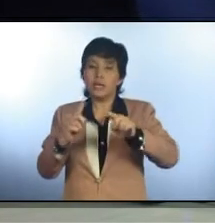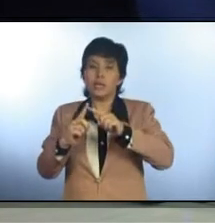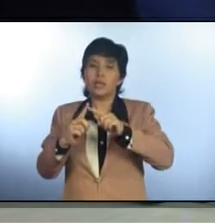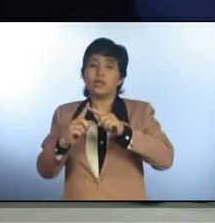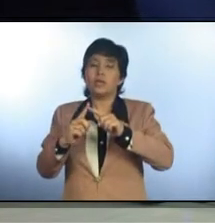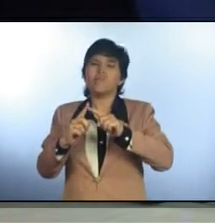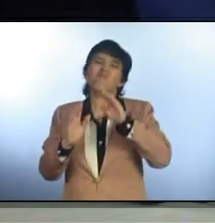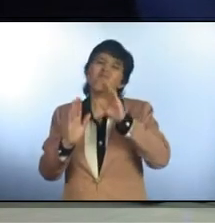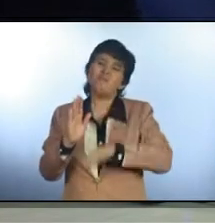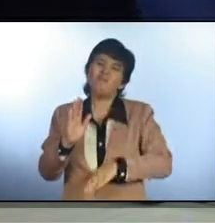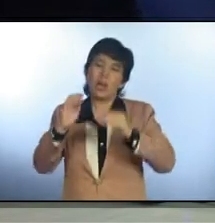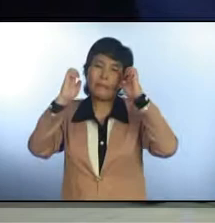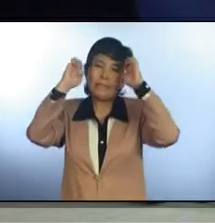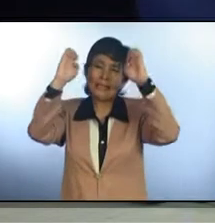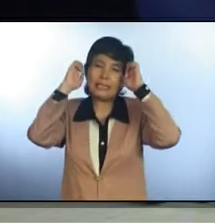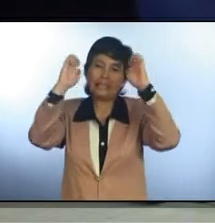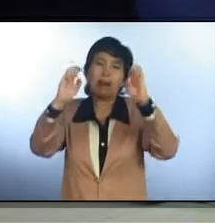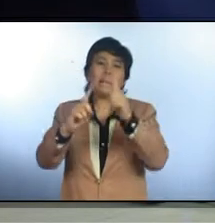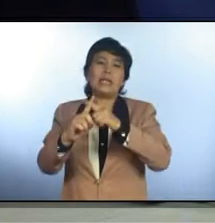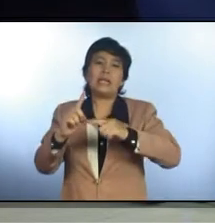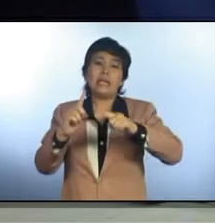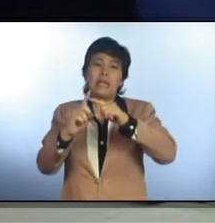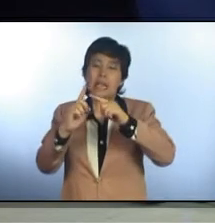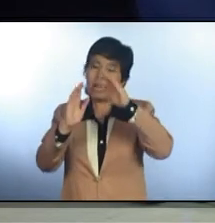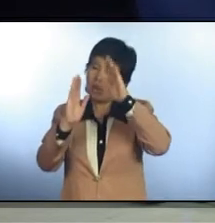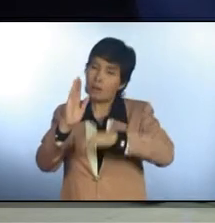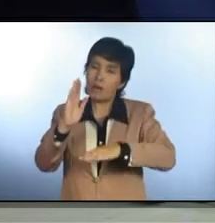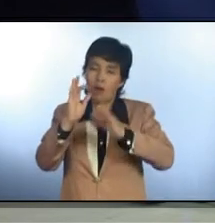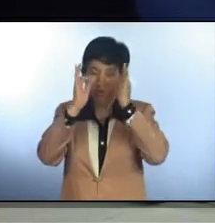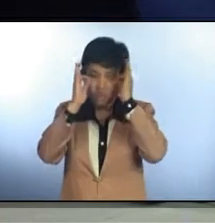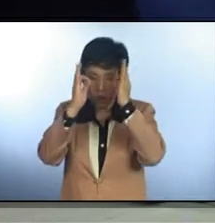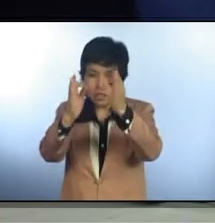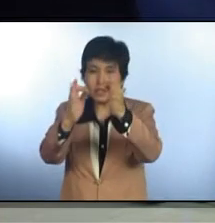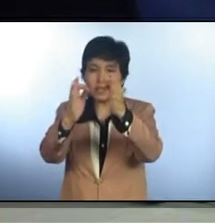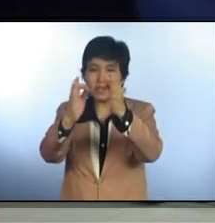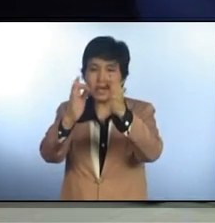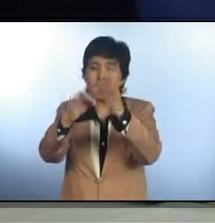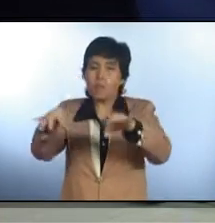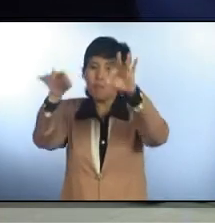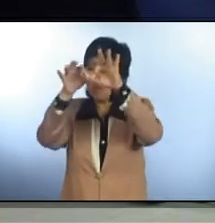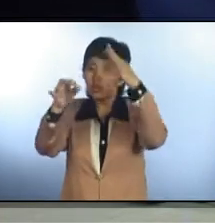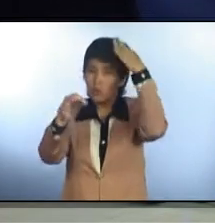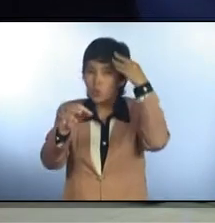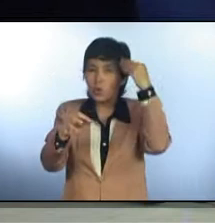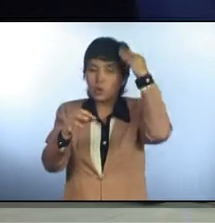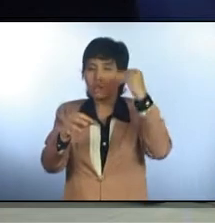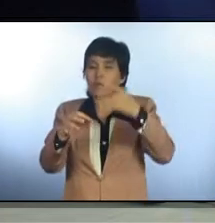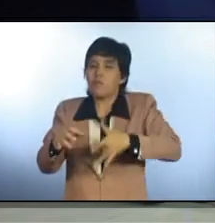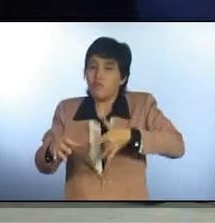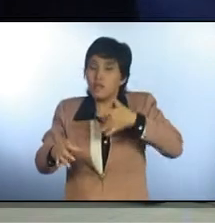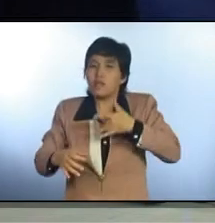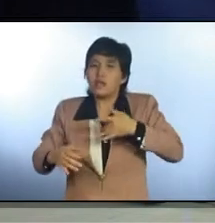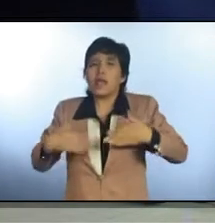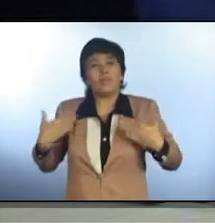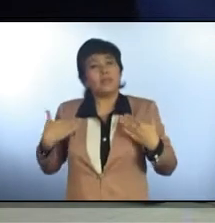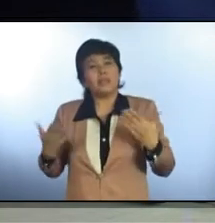less educated, when people are less focused on the importance of knowledge, more in terms of the feeling,